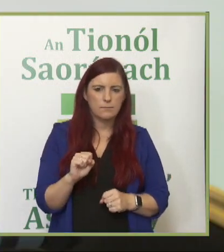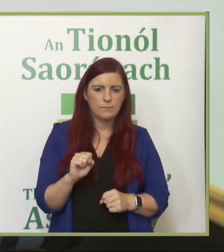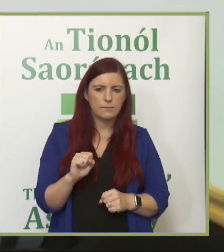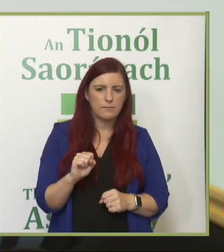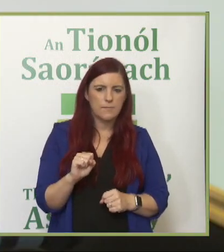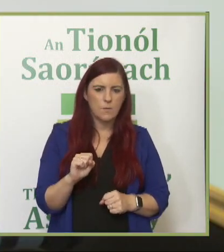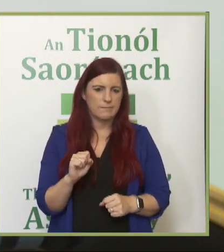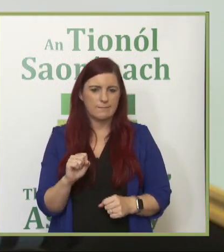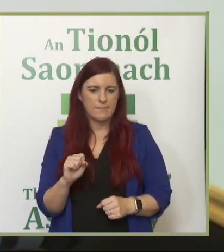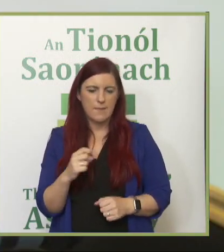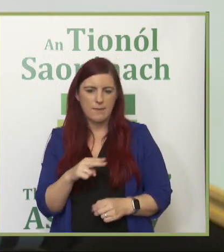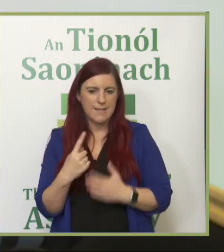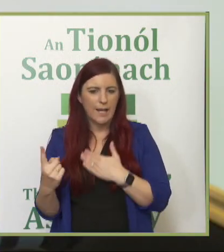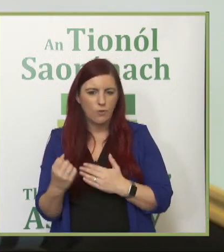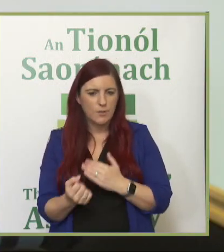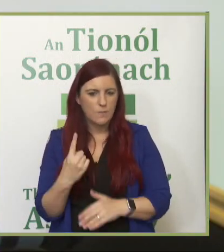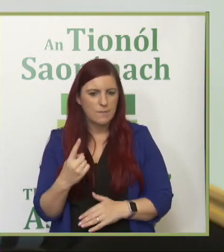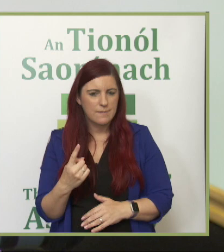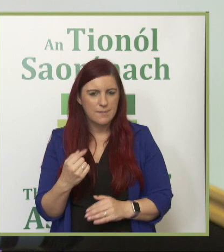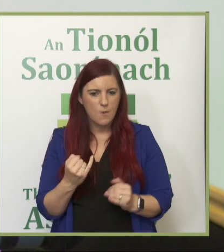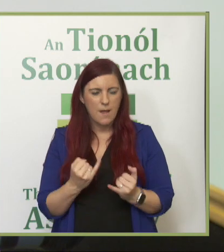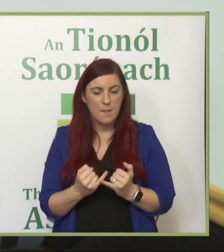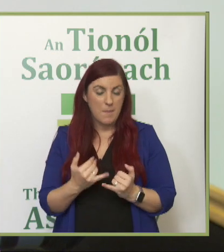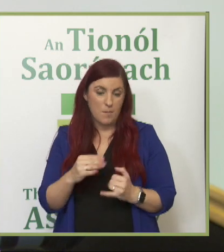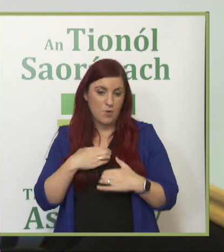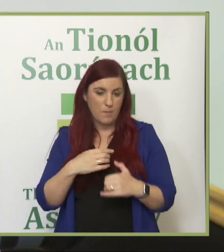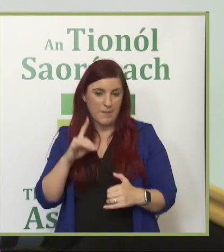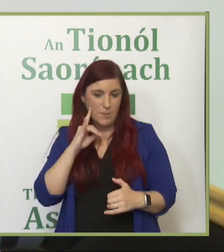and you might be surprised to hear me say this,